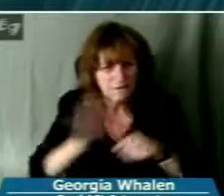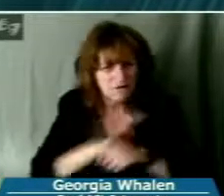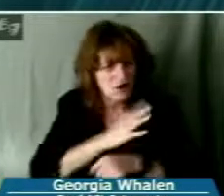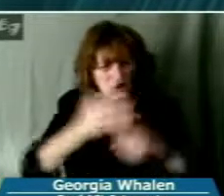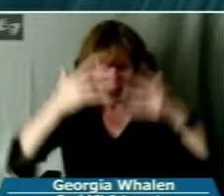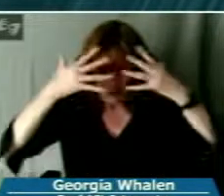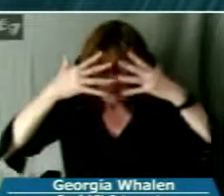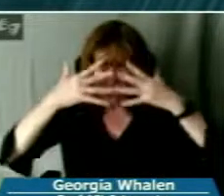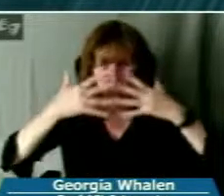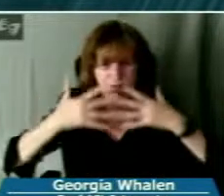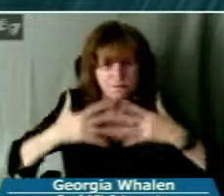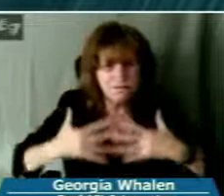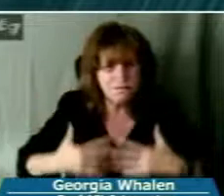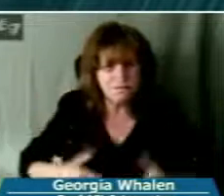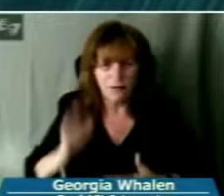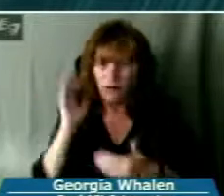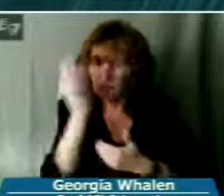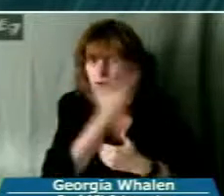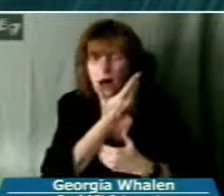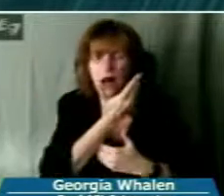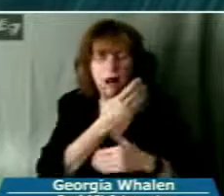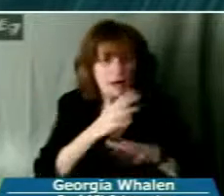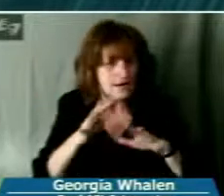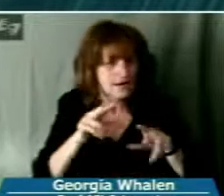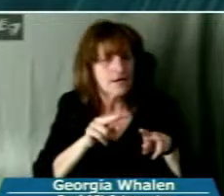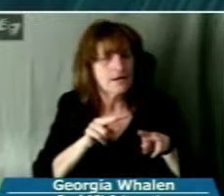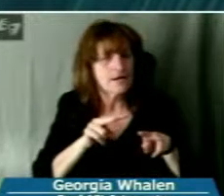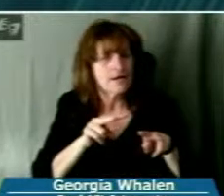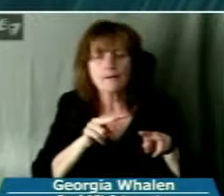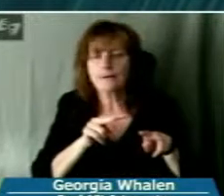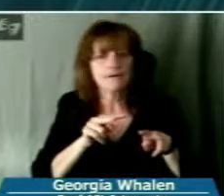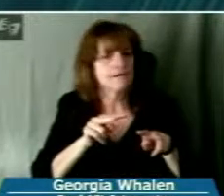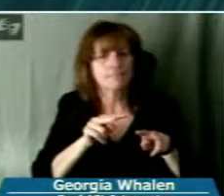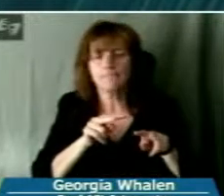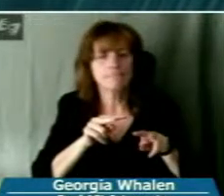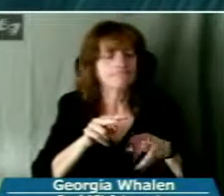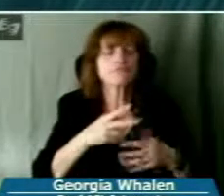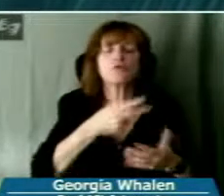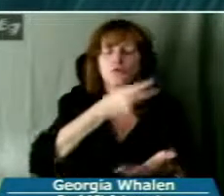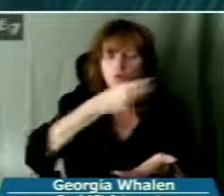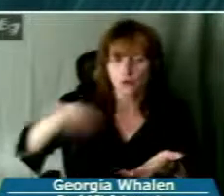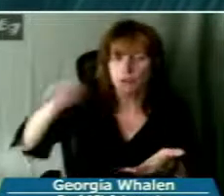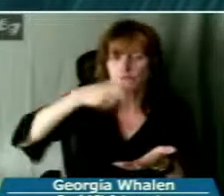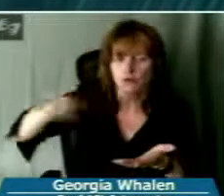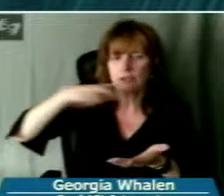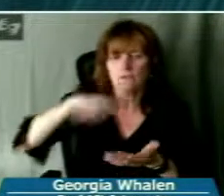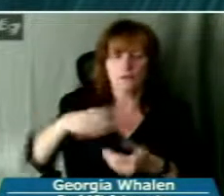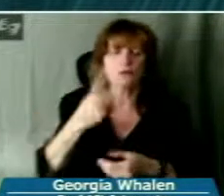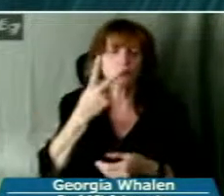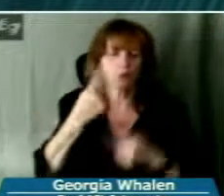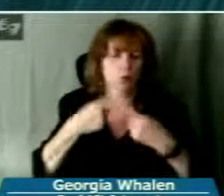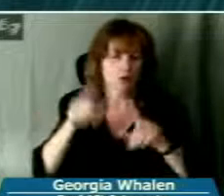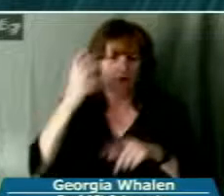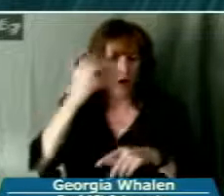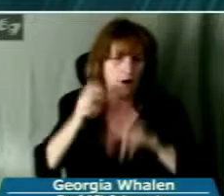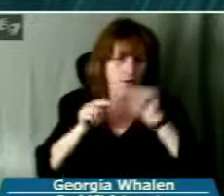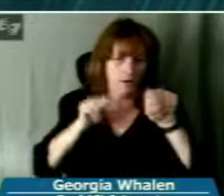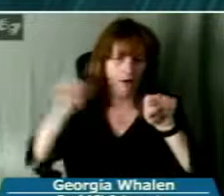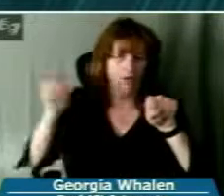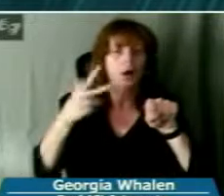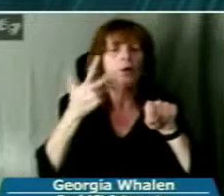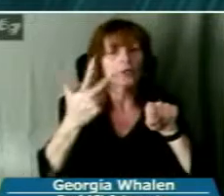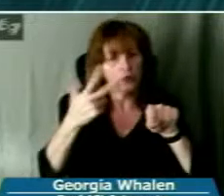difficult decision was made to decant the entire facility to appropriate space. For the vast majority of the residents, that meant